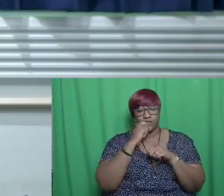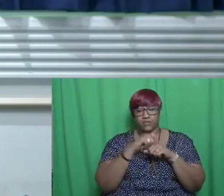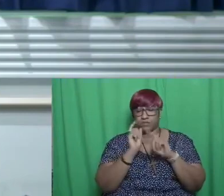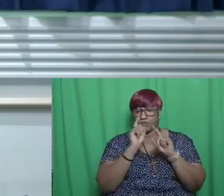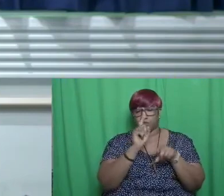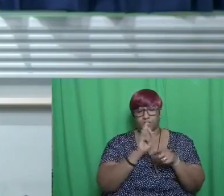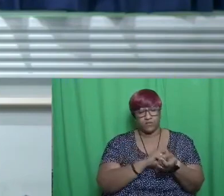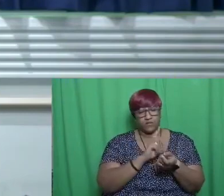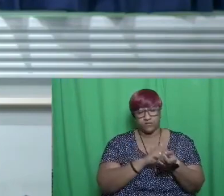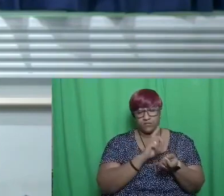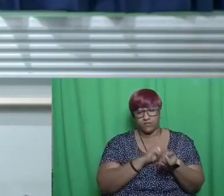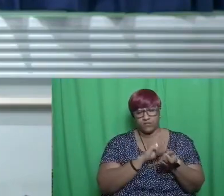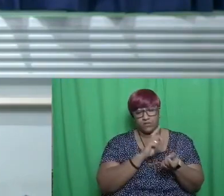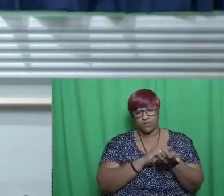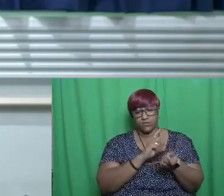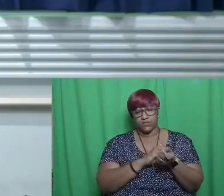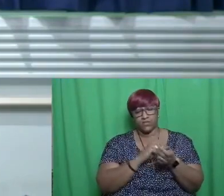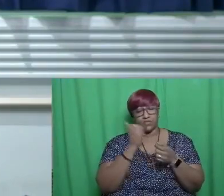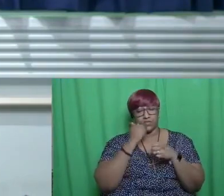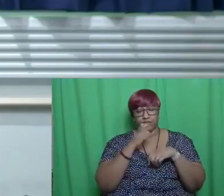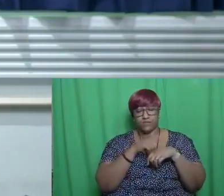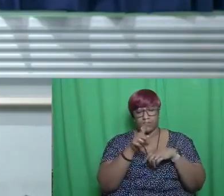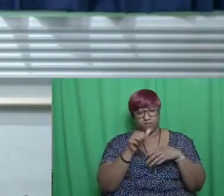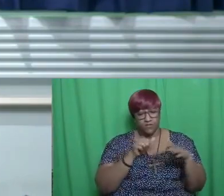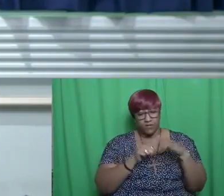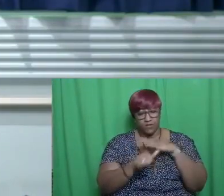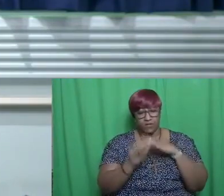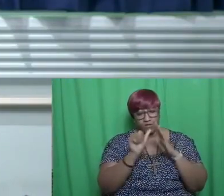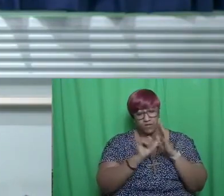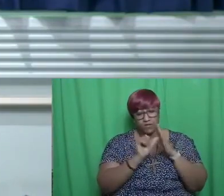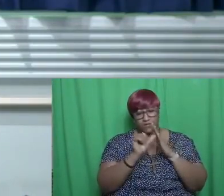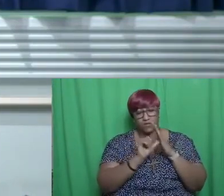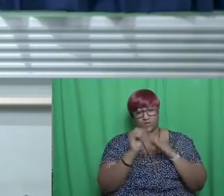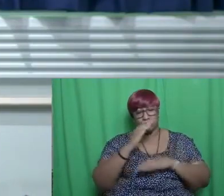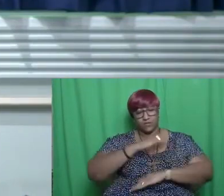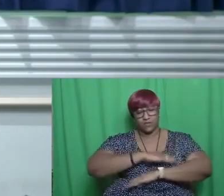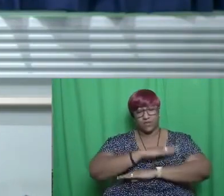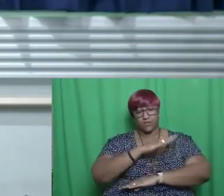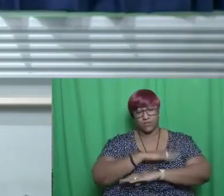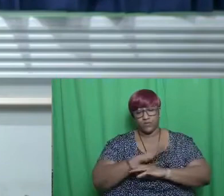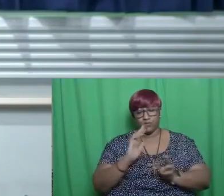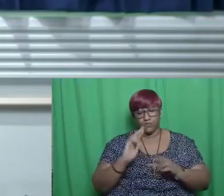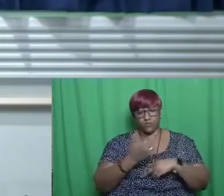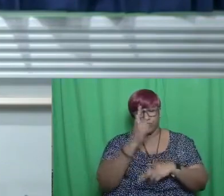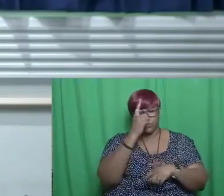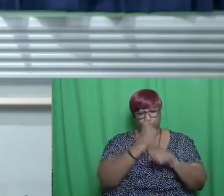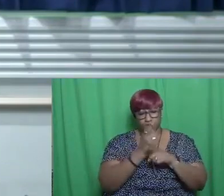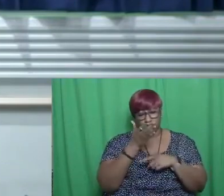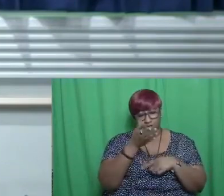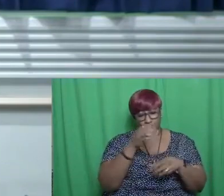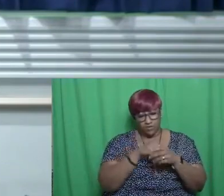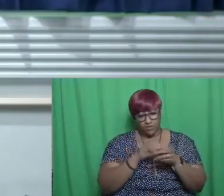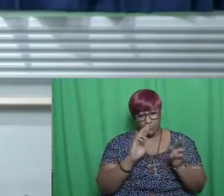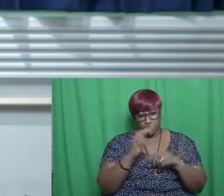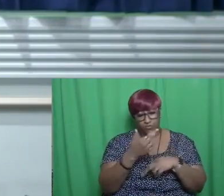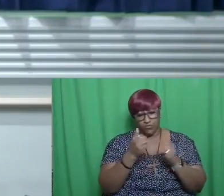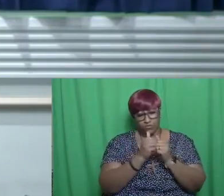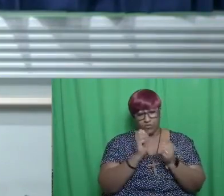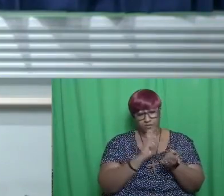doctor. Thank you, Lord. Every time they go under the go to the operating room, you are right there in the room with the